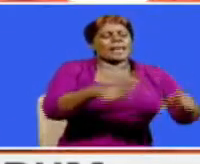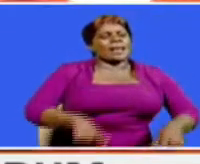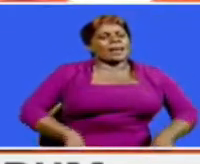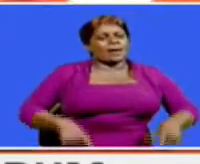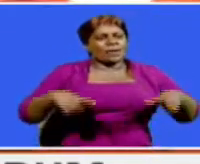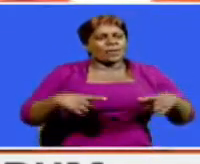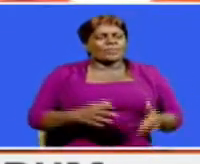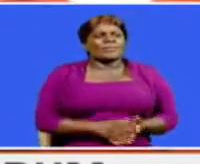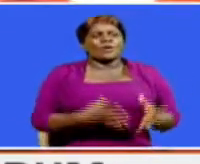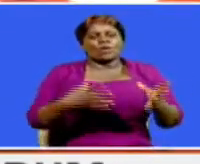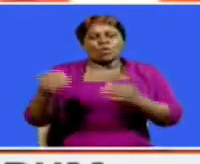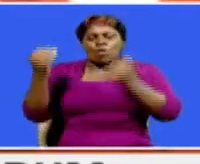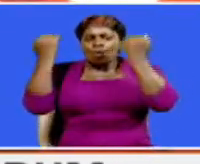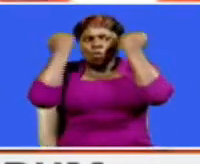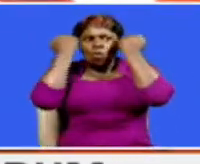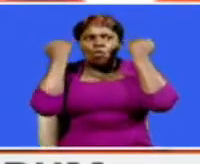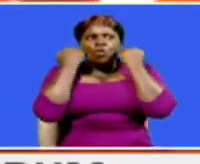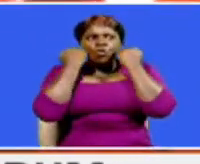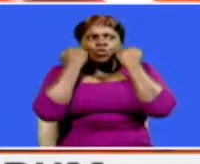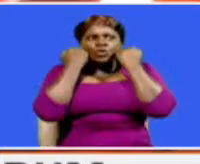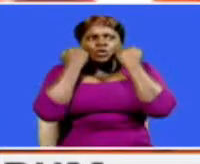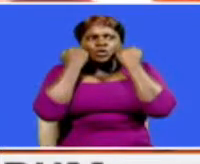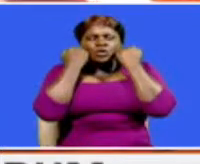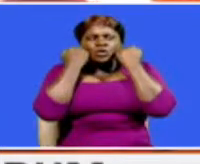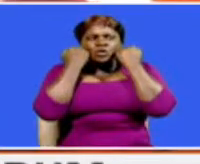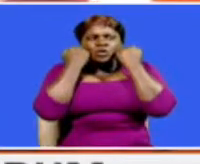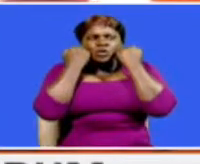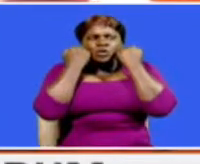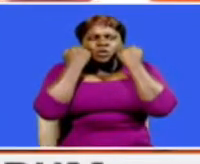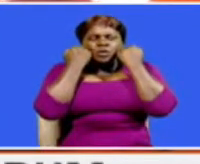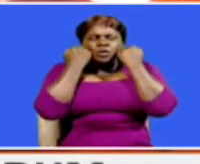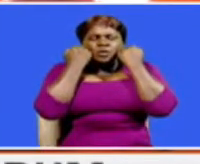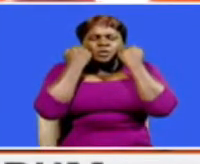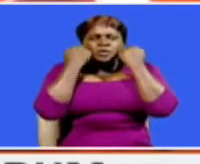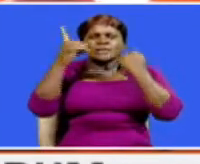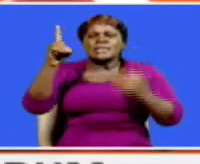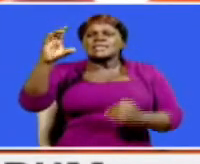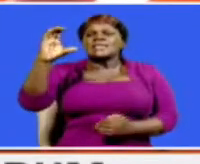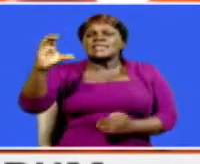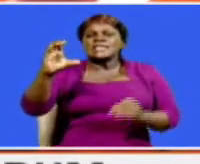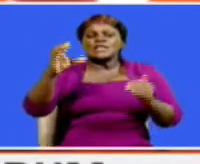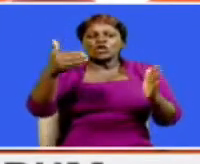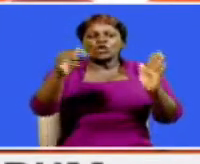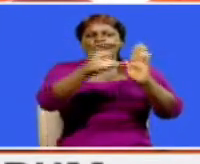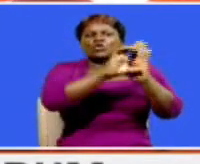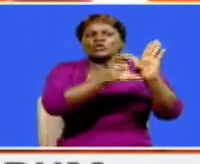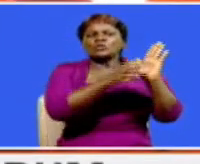We will go to court to declare this so-called provincial administration unconstitutional.